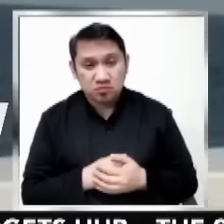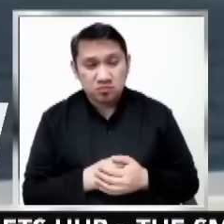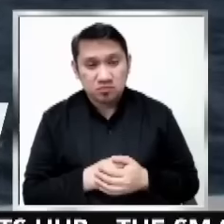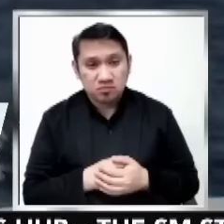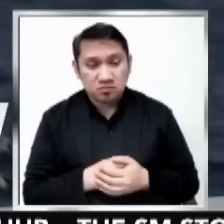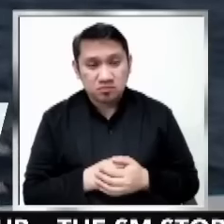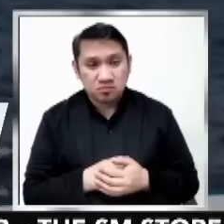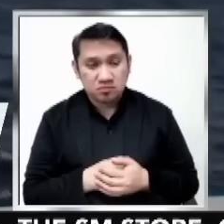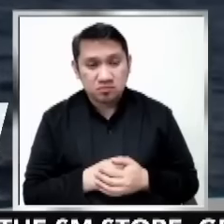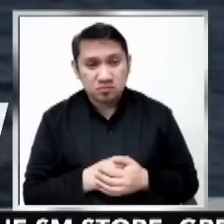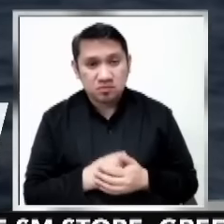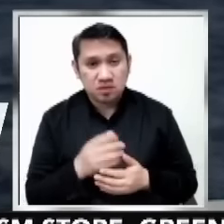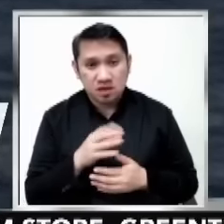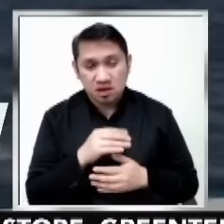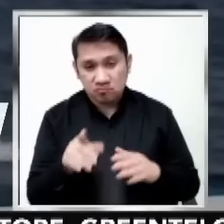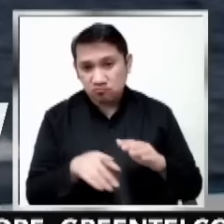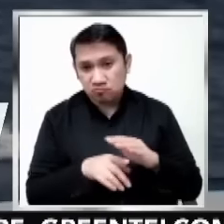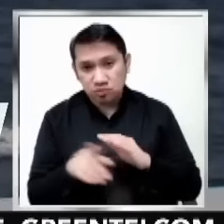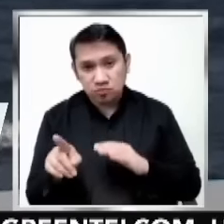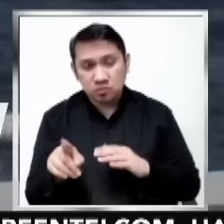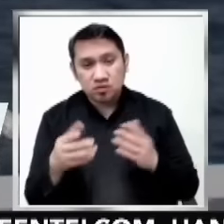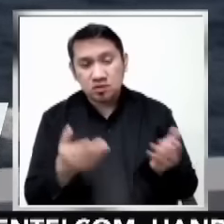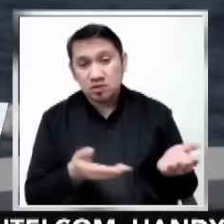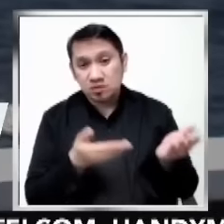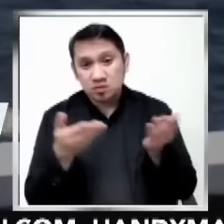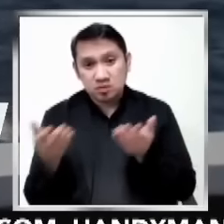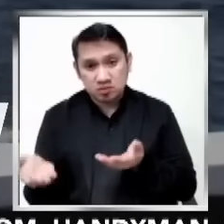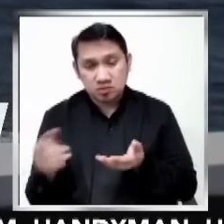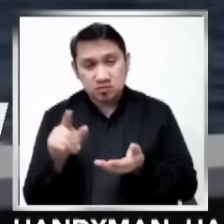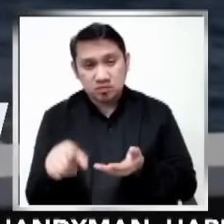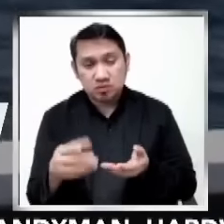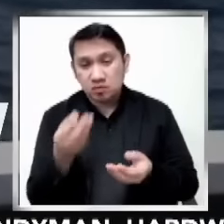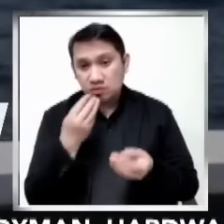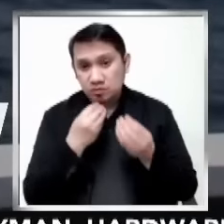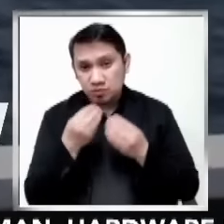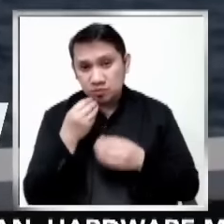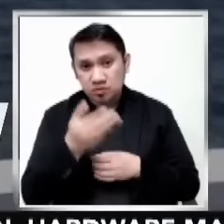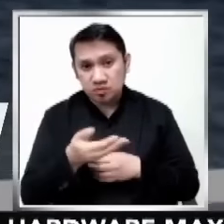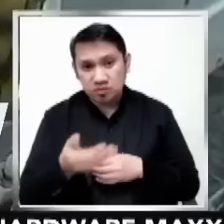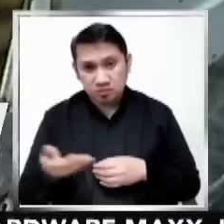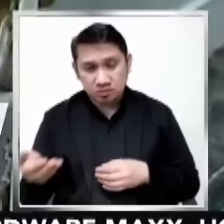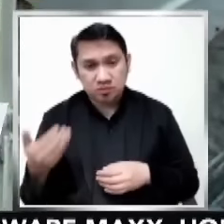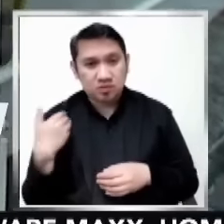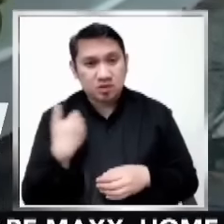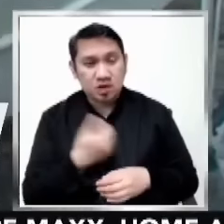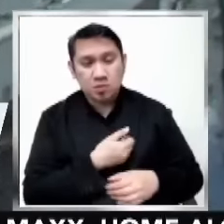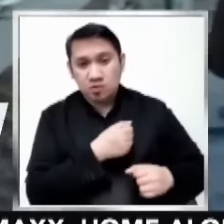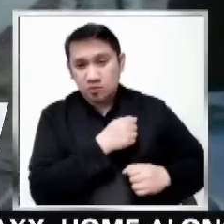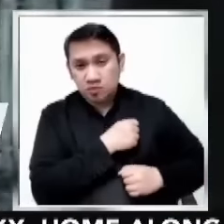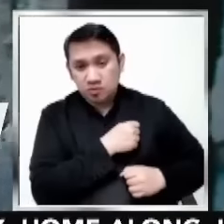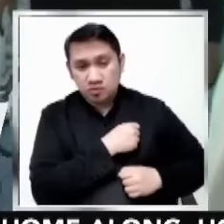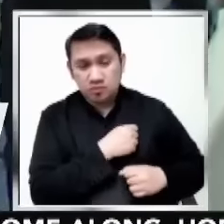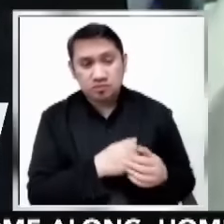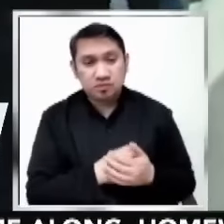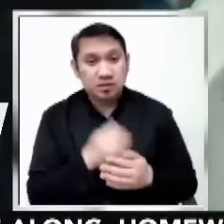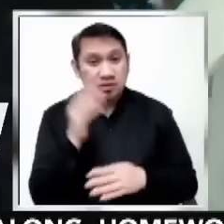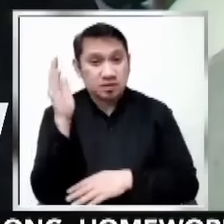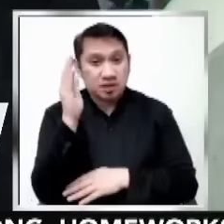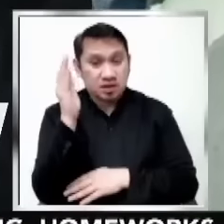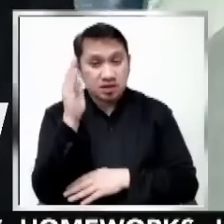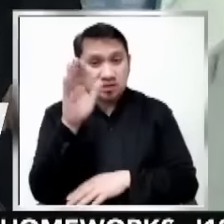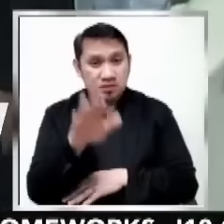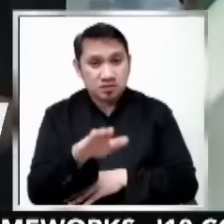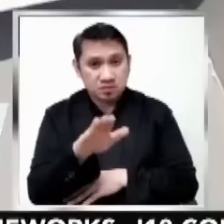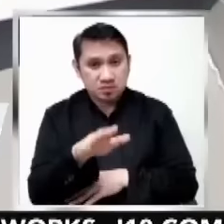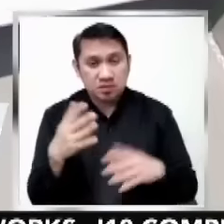resupply vessels at nailod ang pagkain at ibang gamit ng mga sundalo. Tanghali noong Biyernes, natapos ang